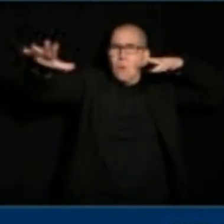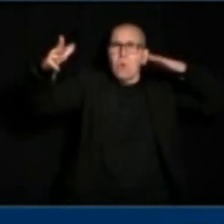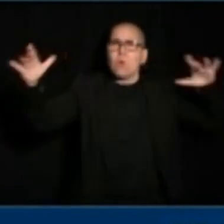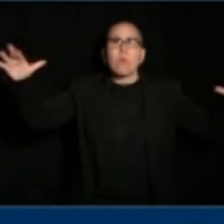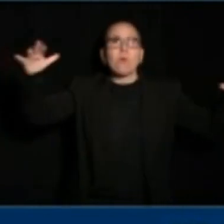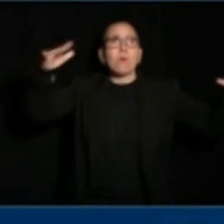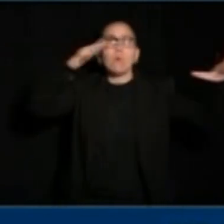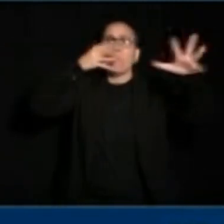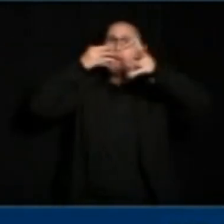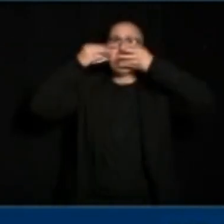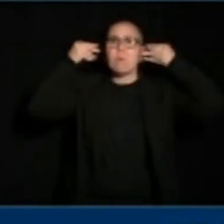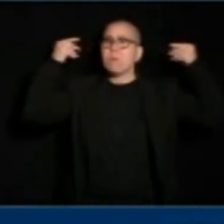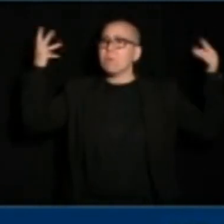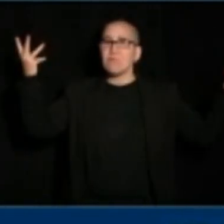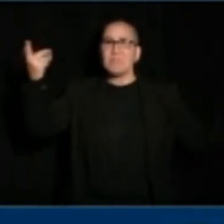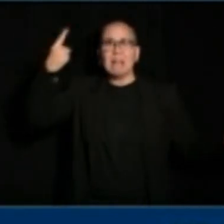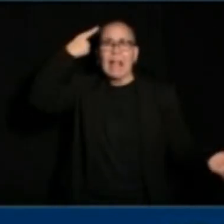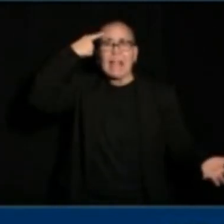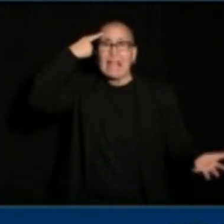overrun.